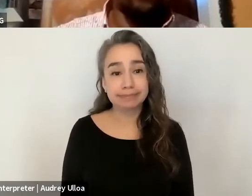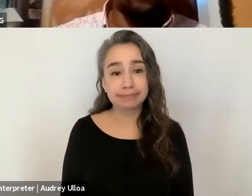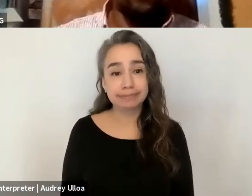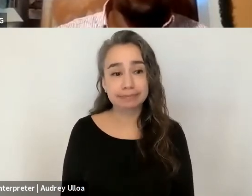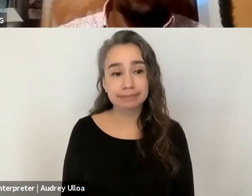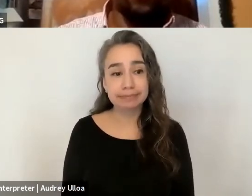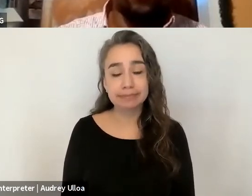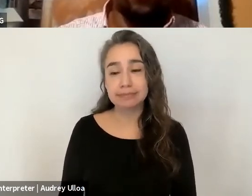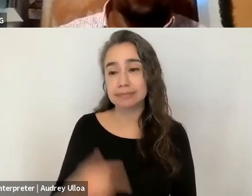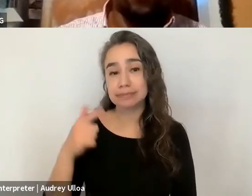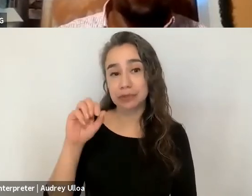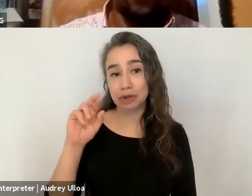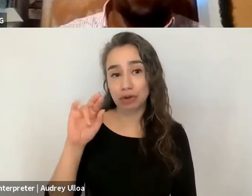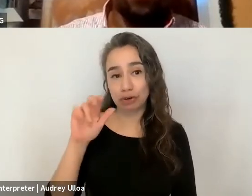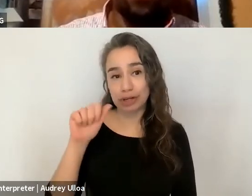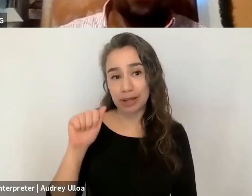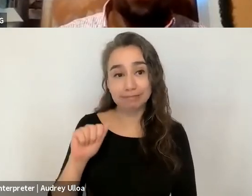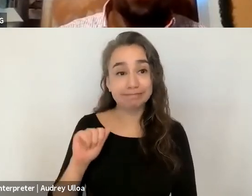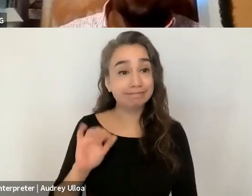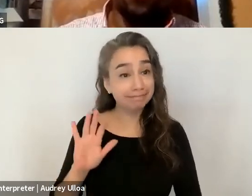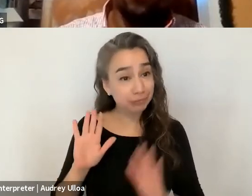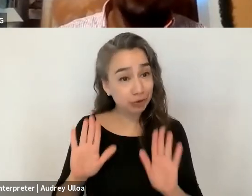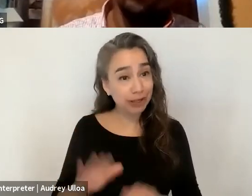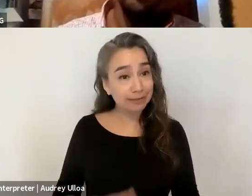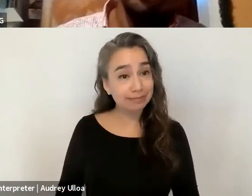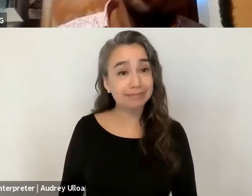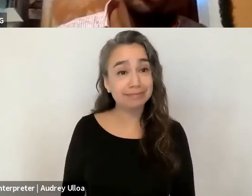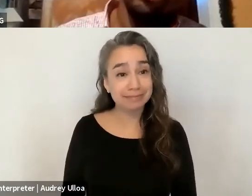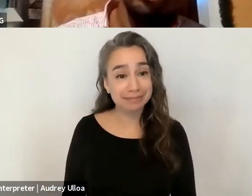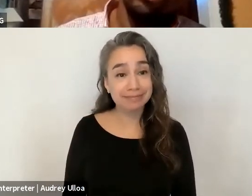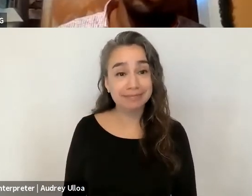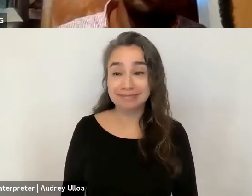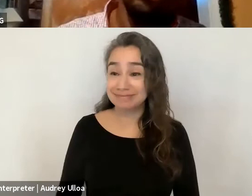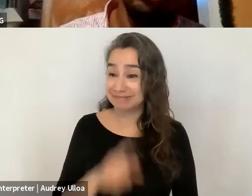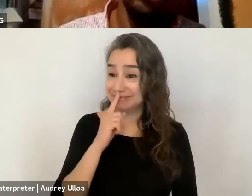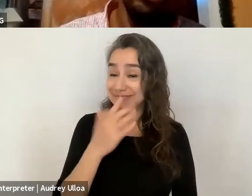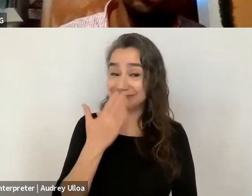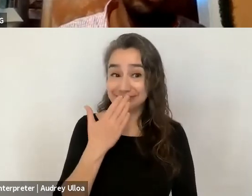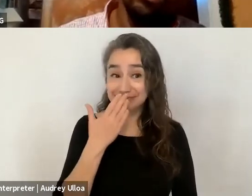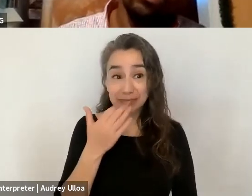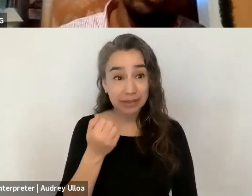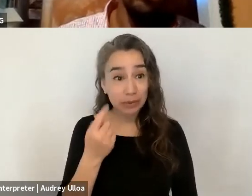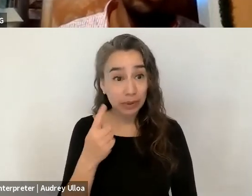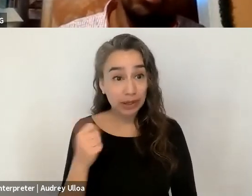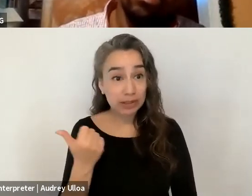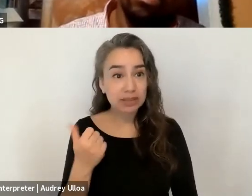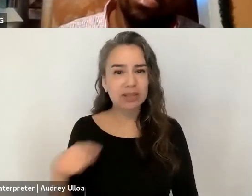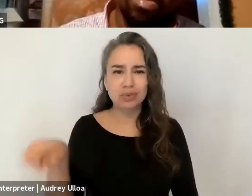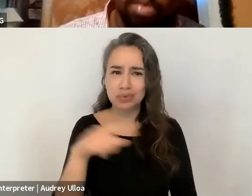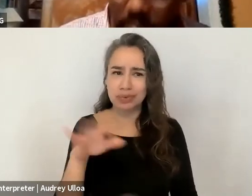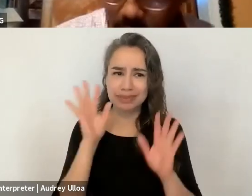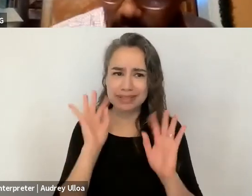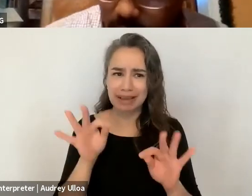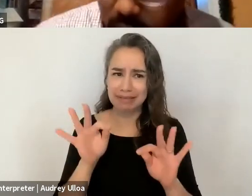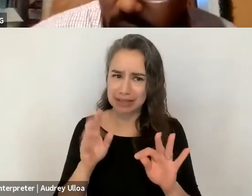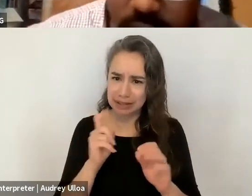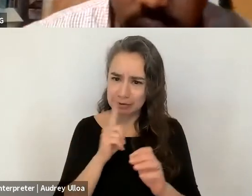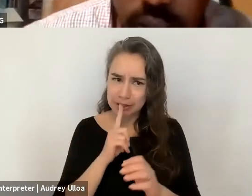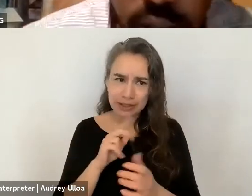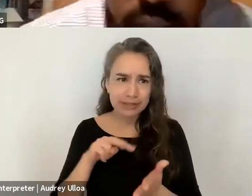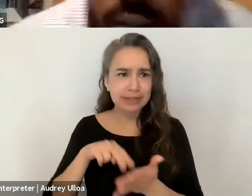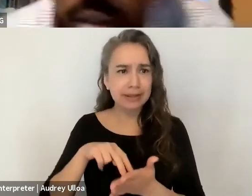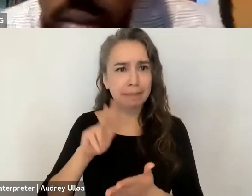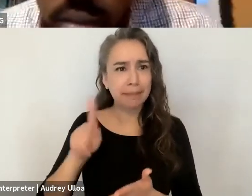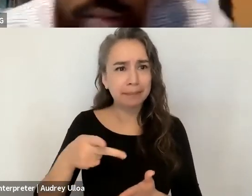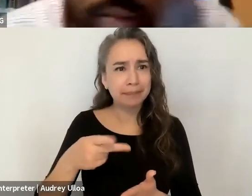That's great. Anyone else? This is really good. And you all have definitely stepped up to the challenge. Yeah, when